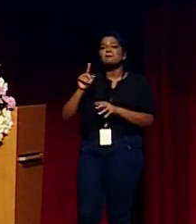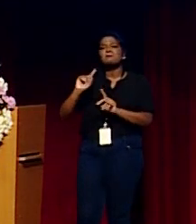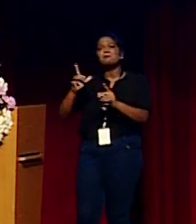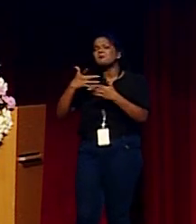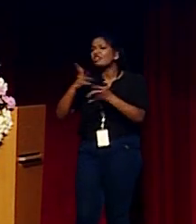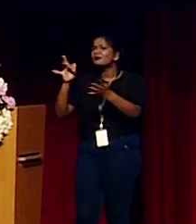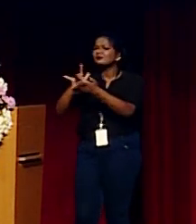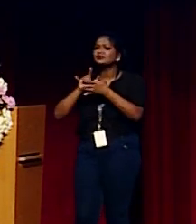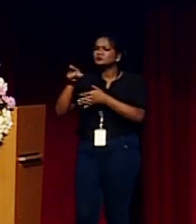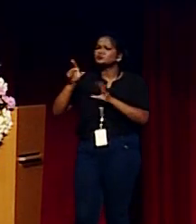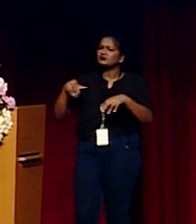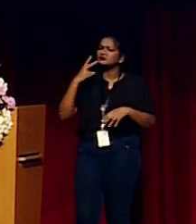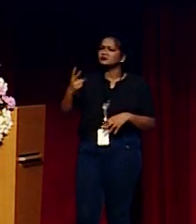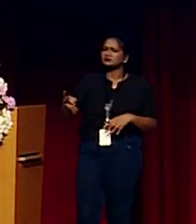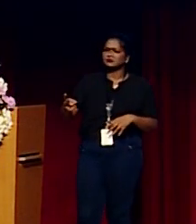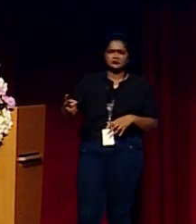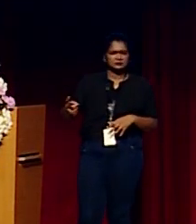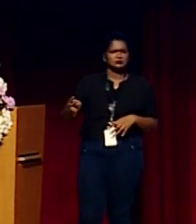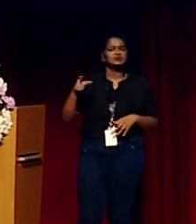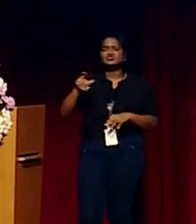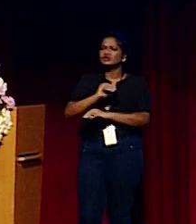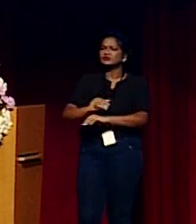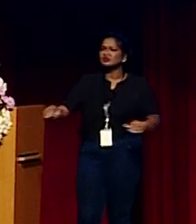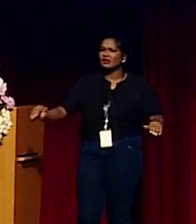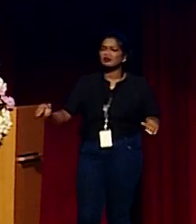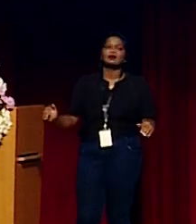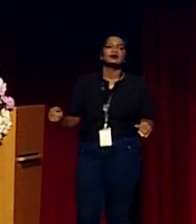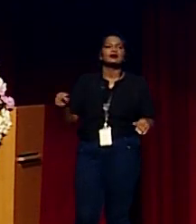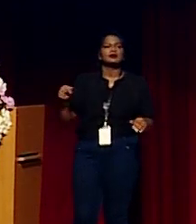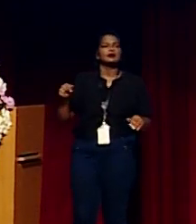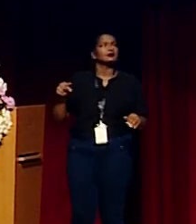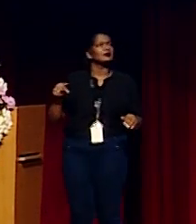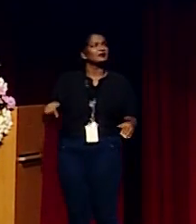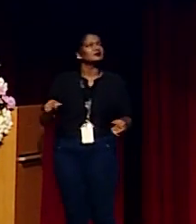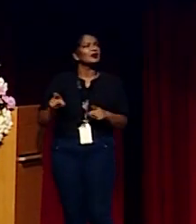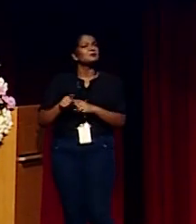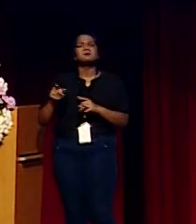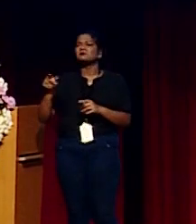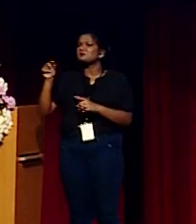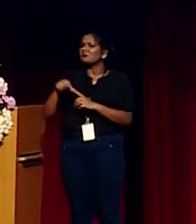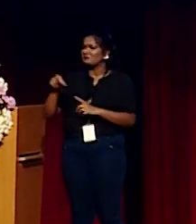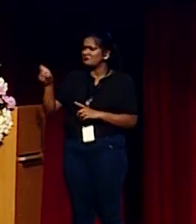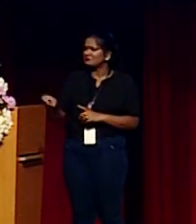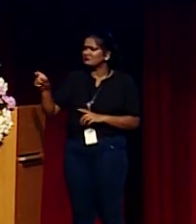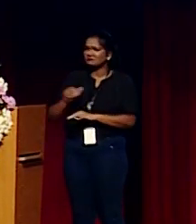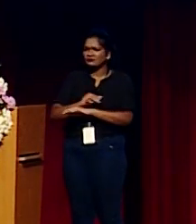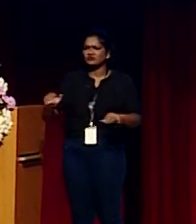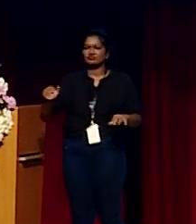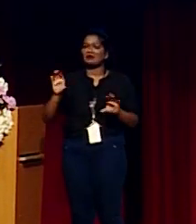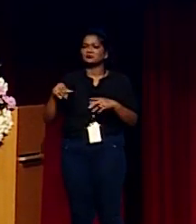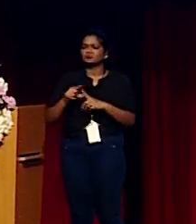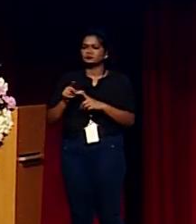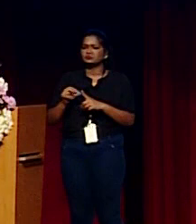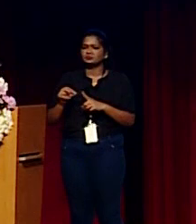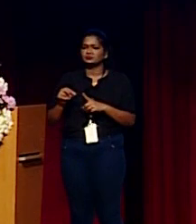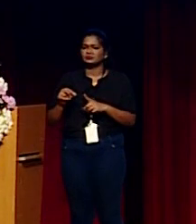places, you would teach children a particular dialect of Braille in order for them to be able